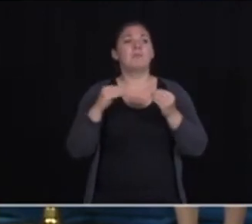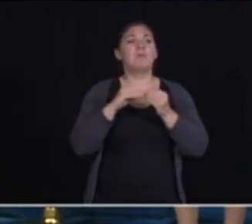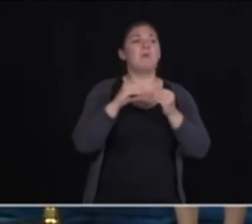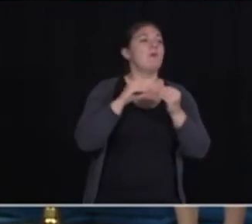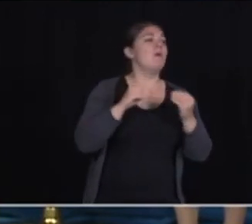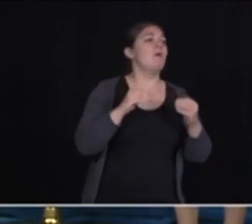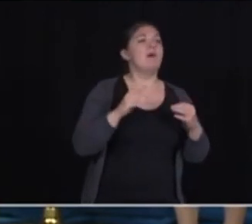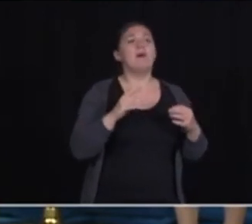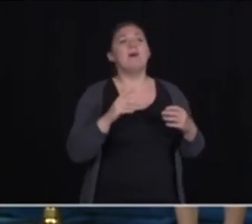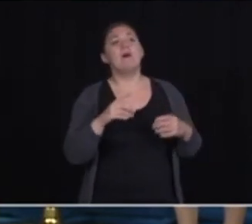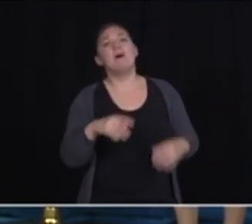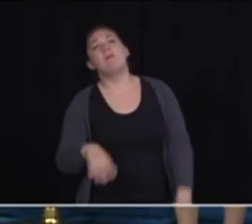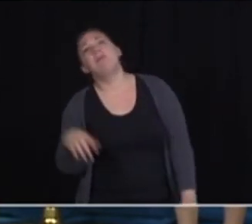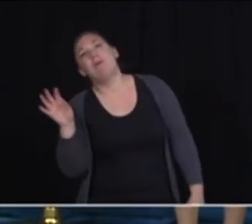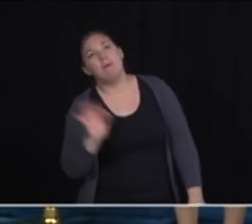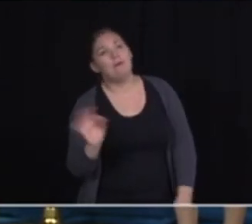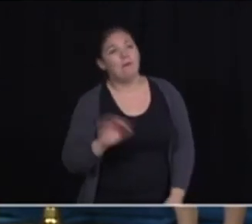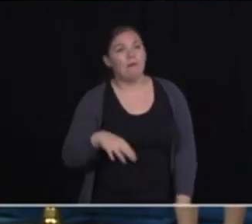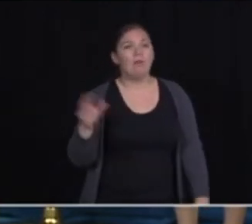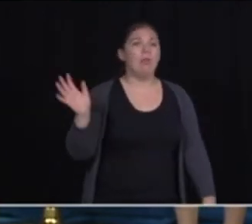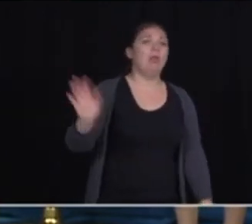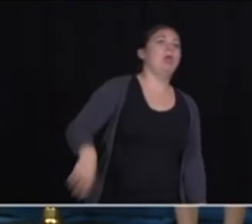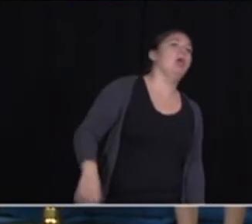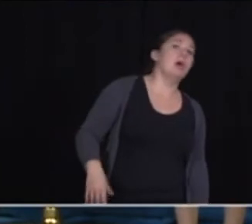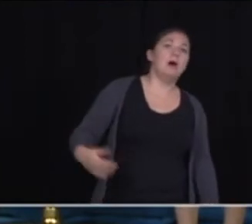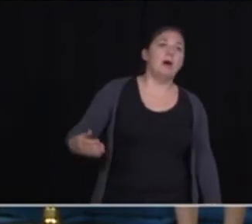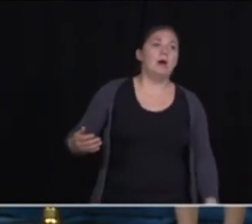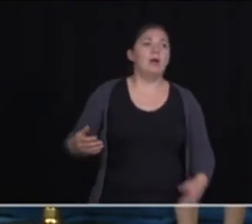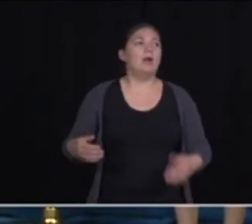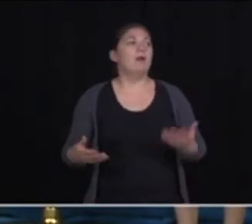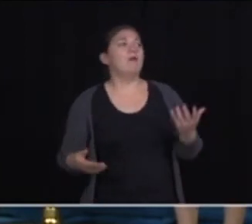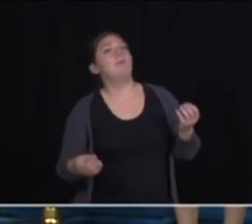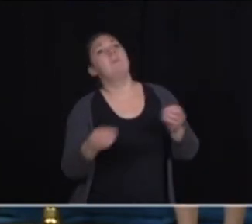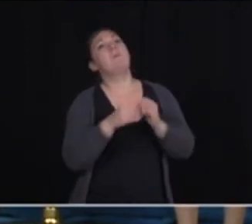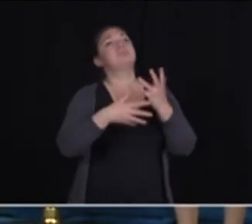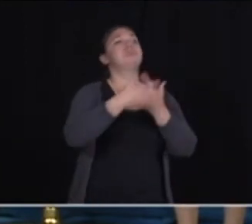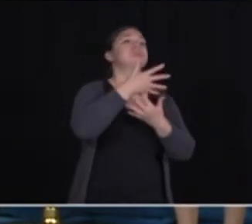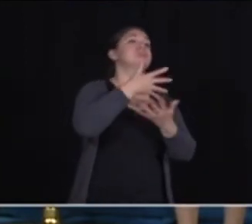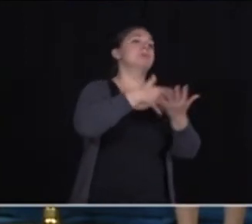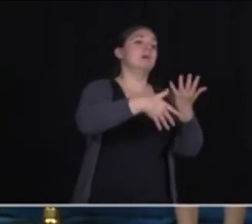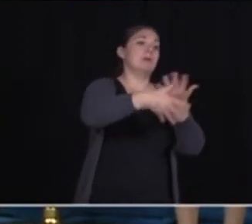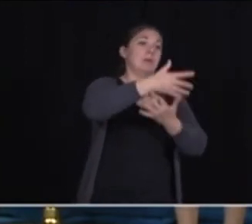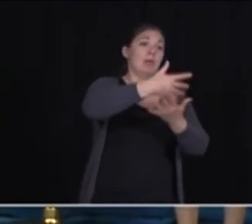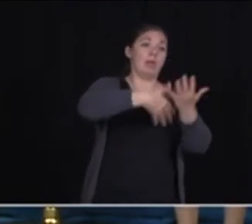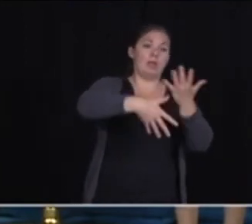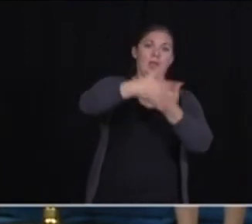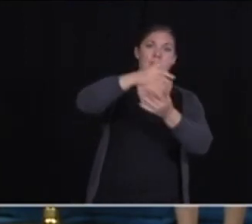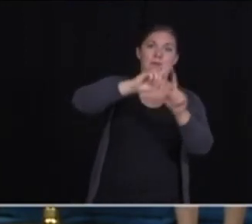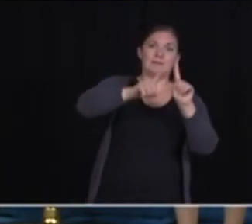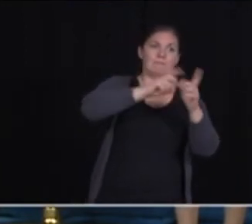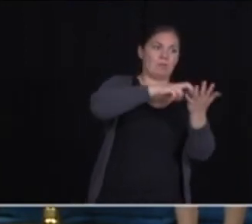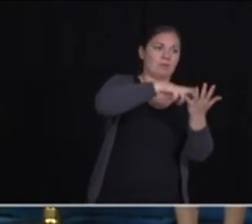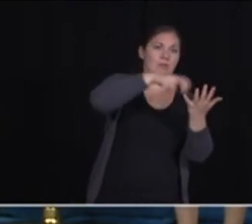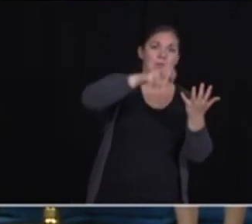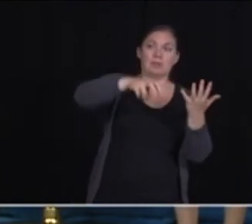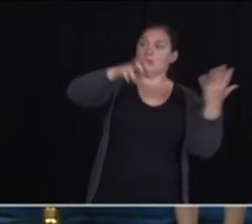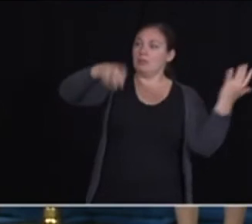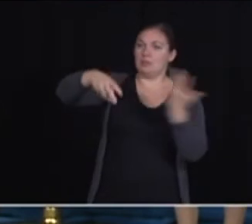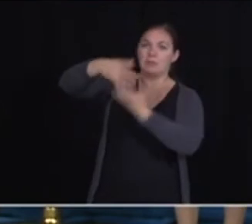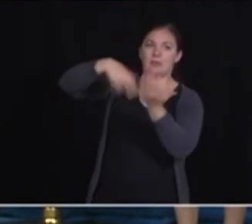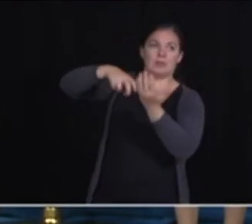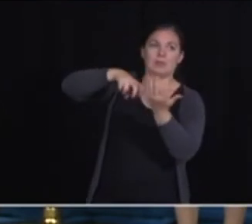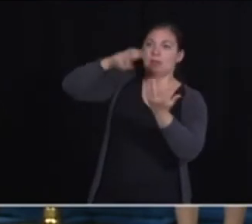circles dissipated, and people had many contacts in many different ways. We saw that with the evidence right now with our contact tracing